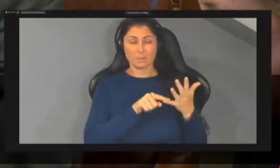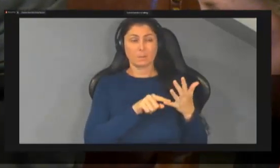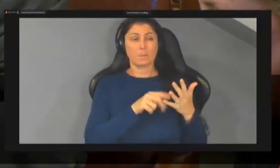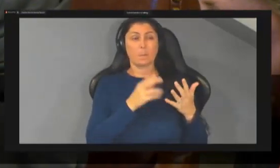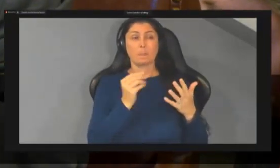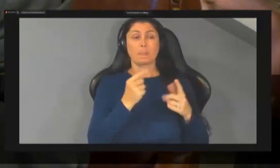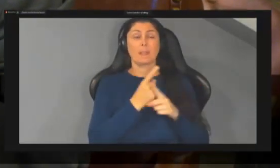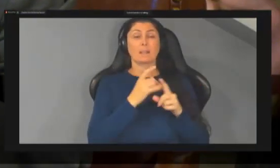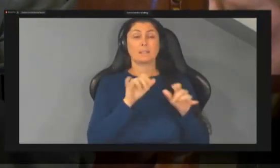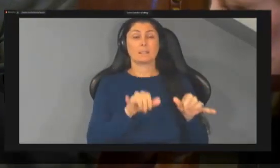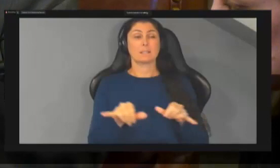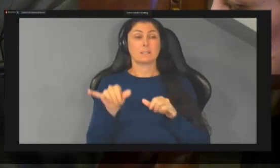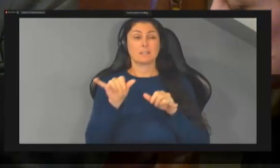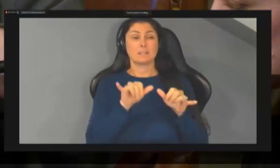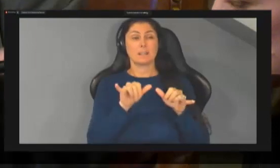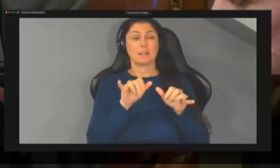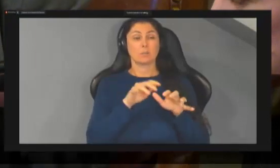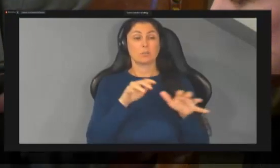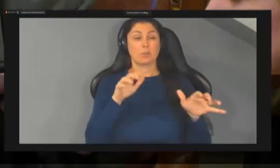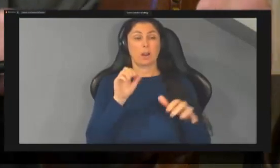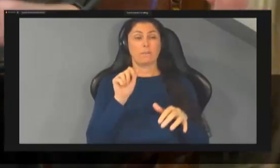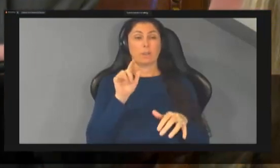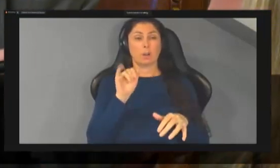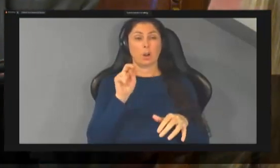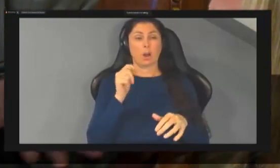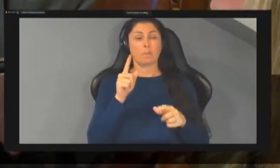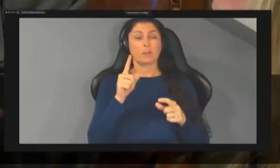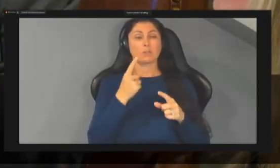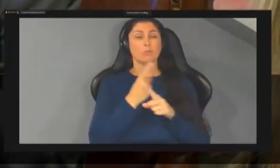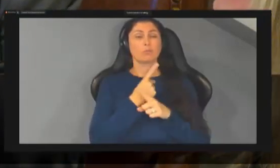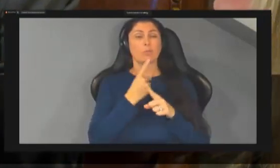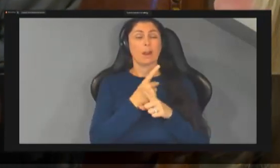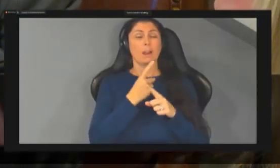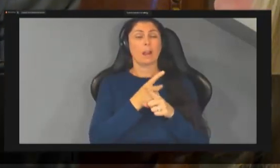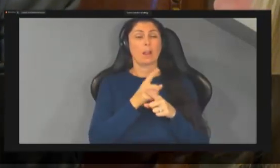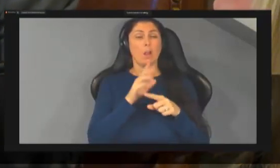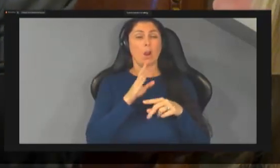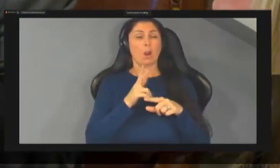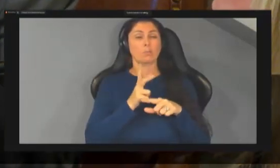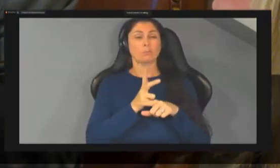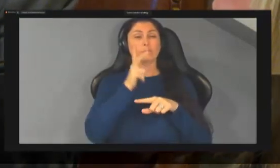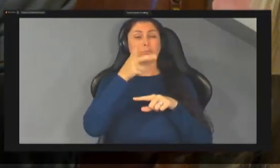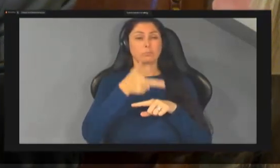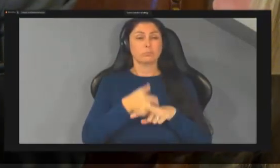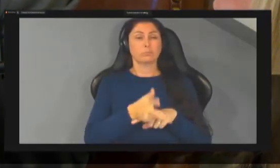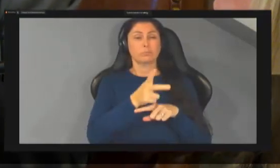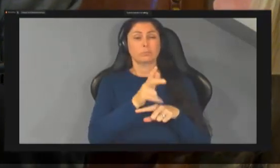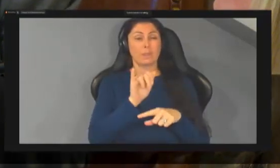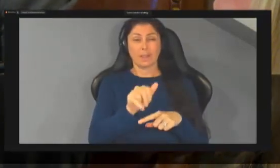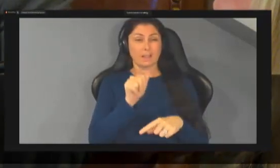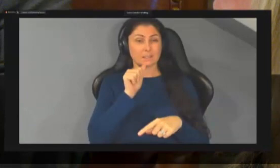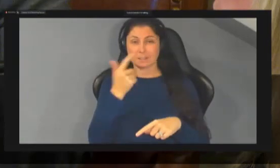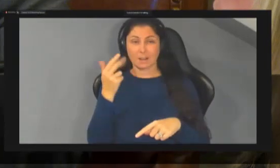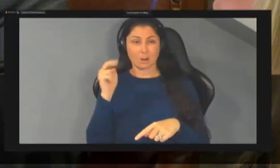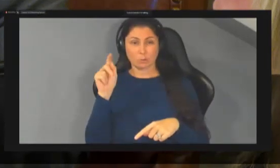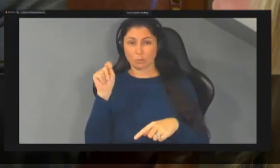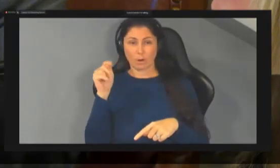standard traffic calming, right, just sort of speed humps, some lines, those are not grant funded. Those are, so